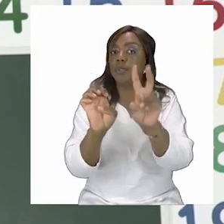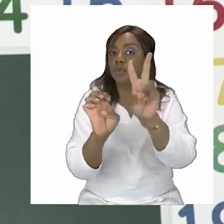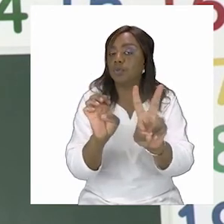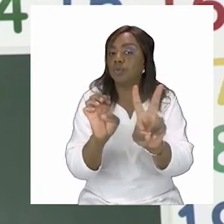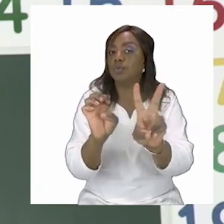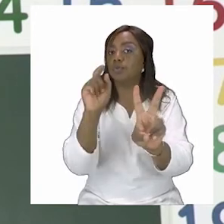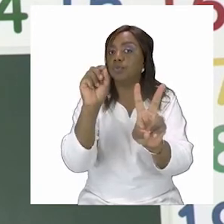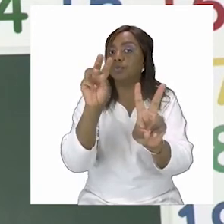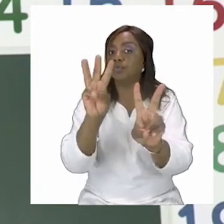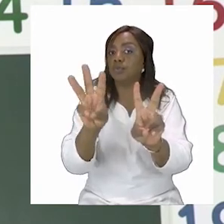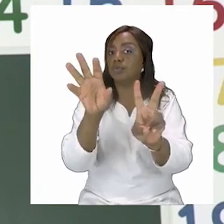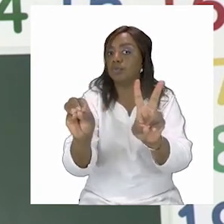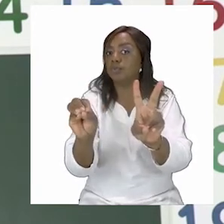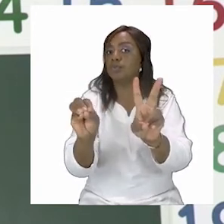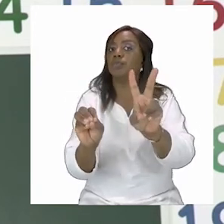1, 2,